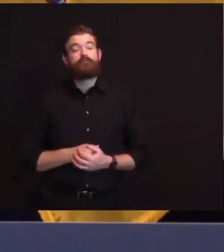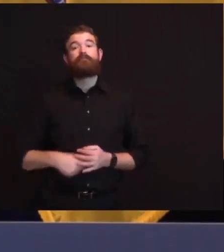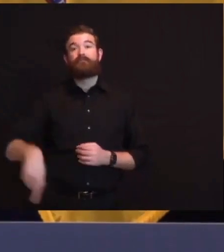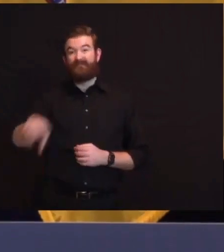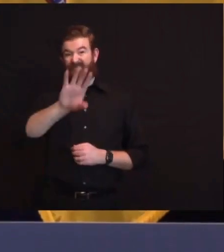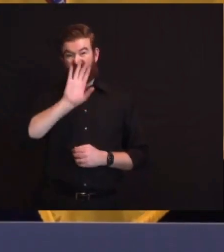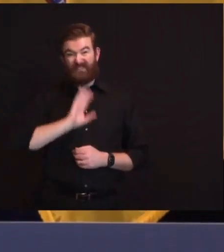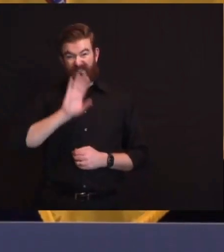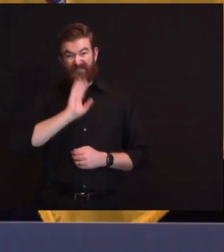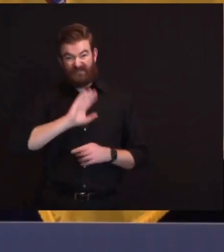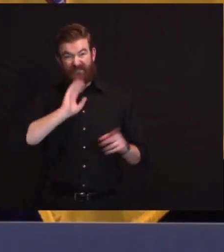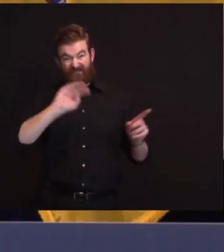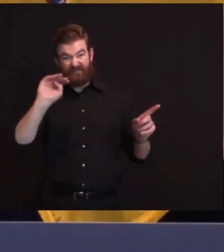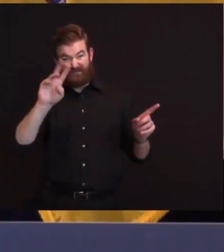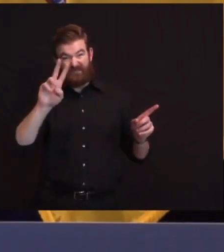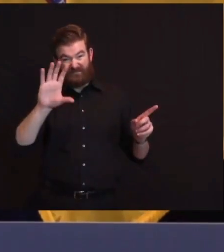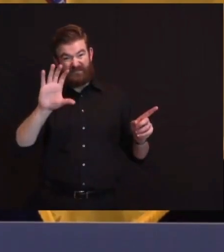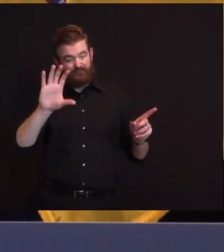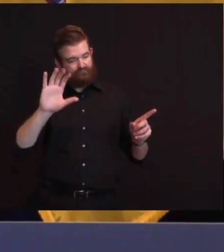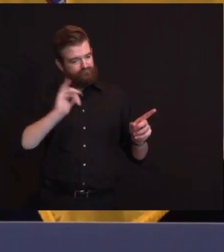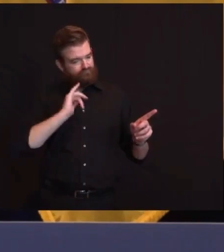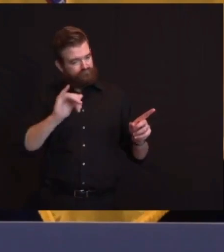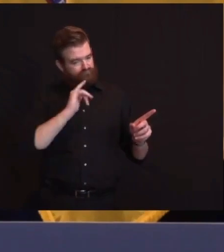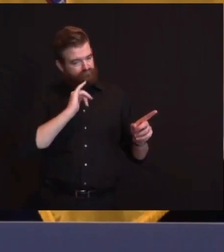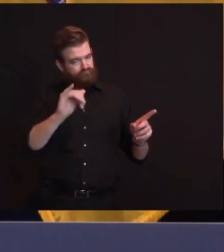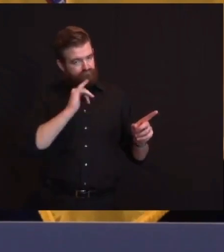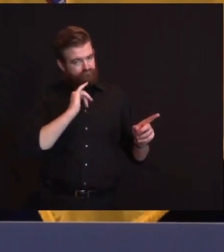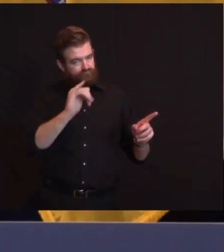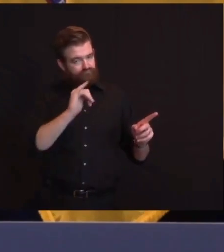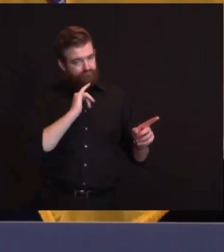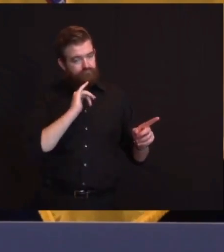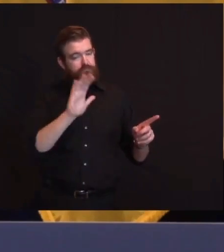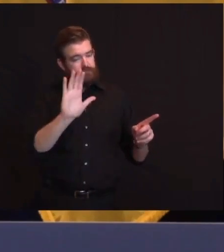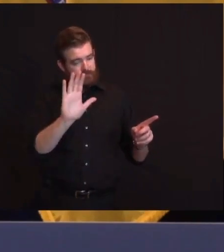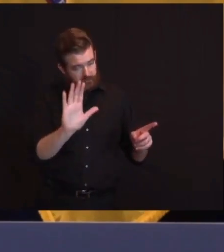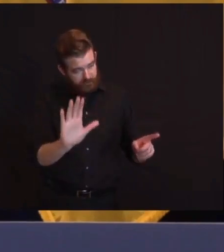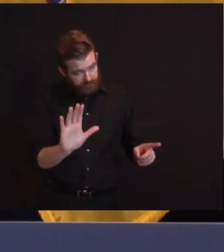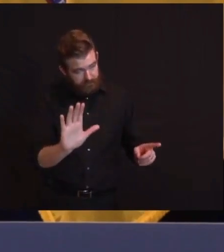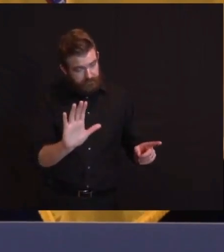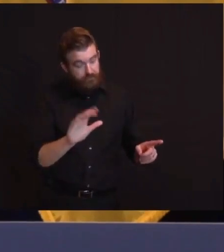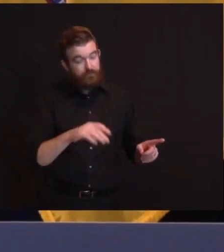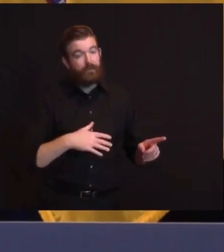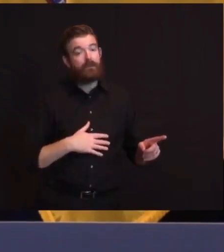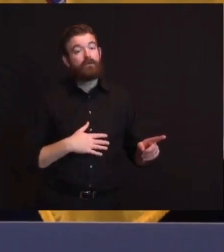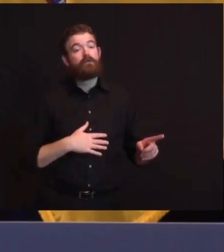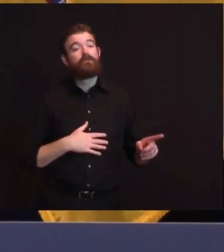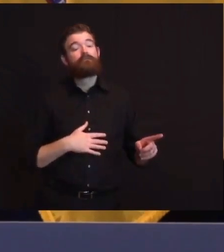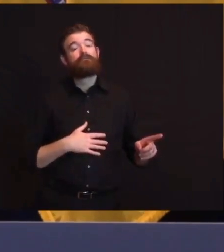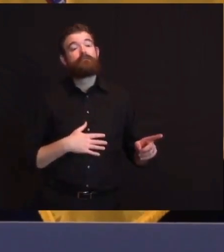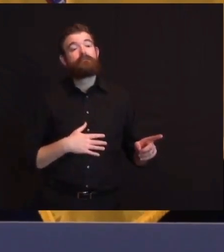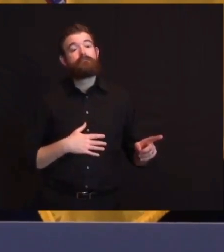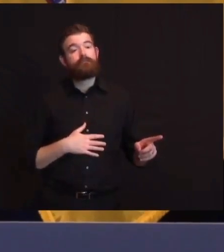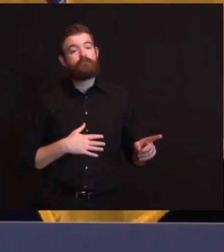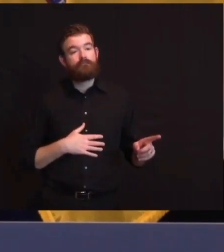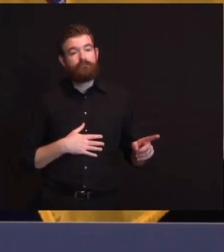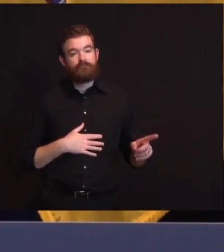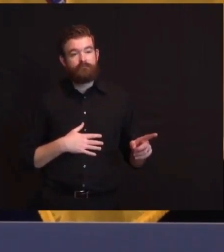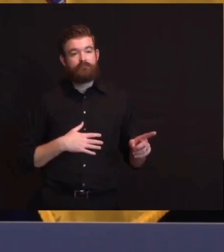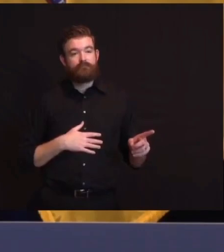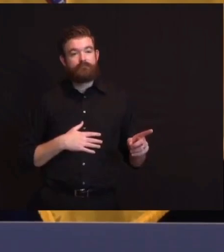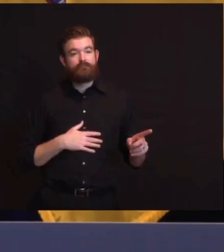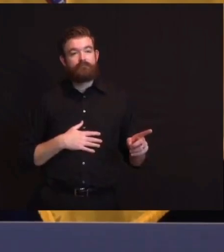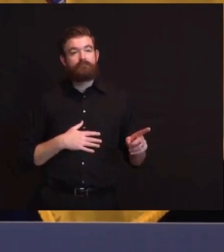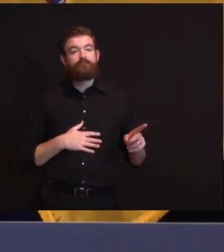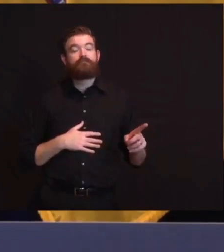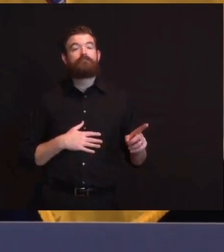period. But having said that, in this case, to your question, we got to follow public health guidelines. And